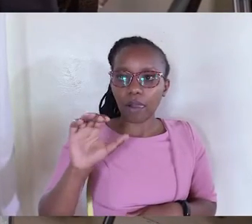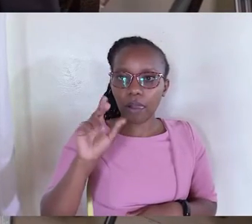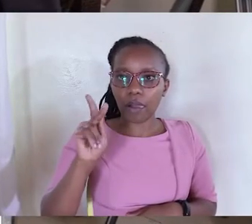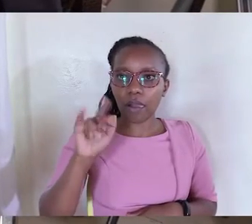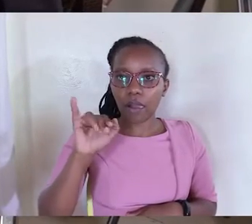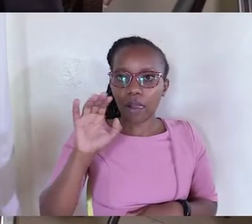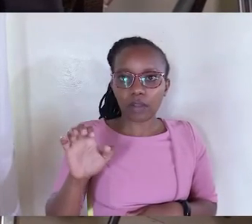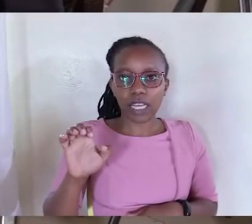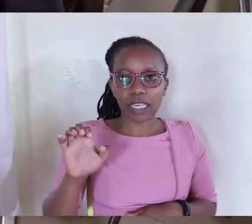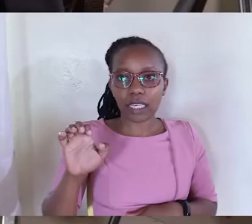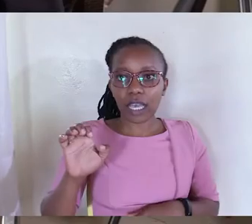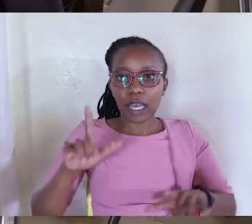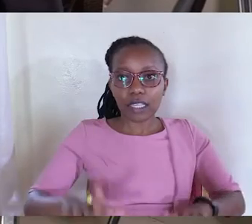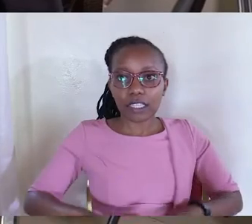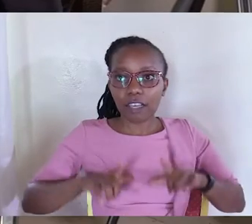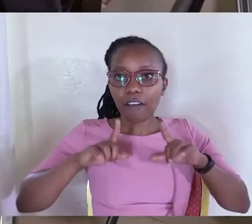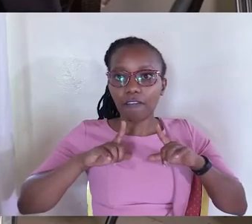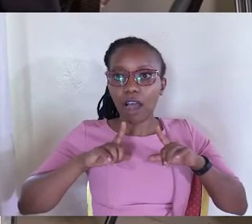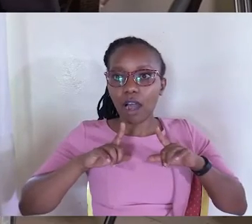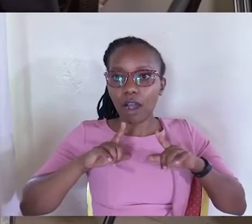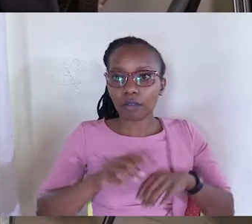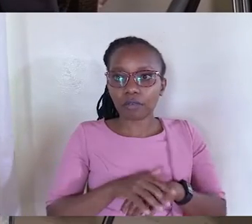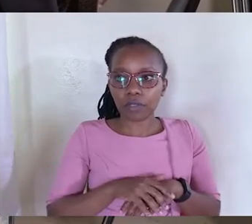are a survivor of the